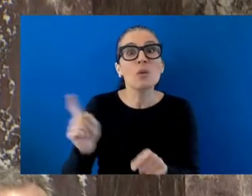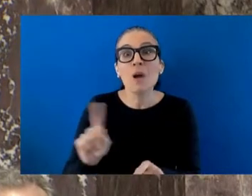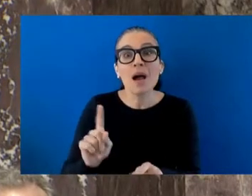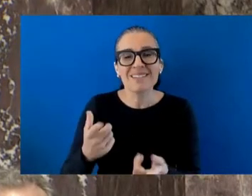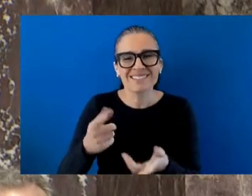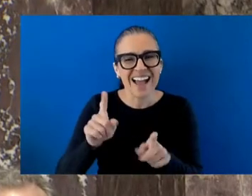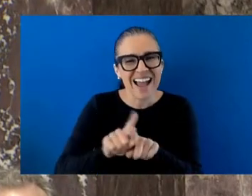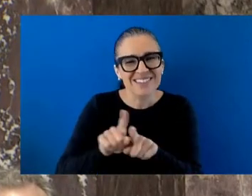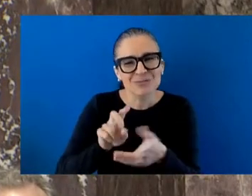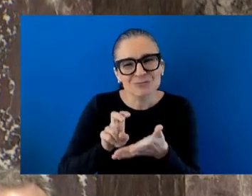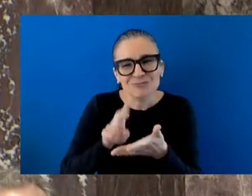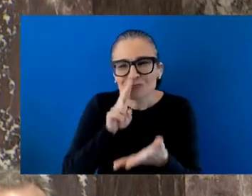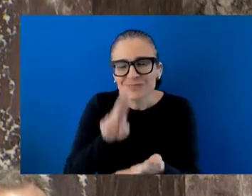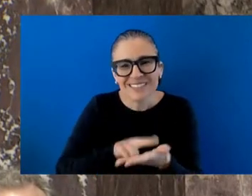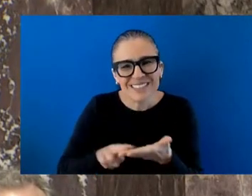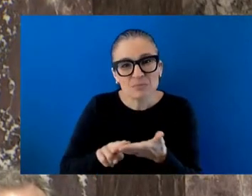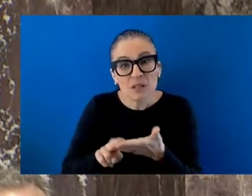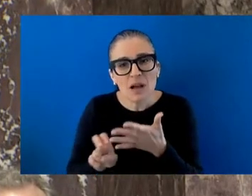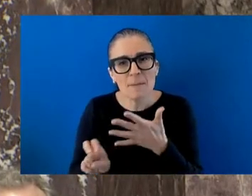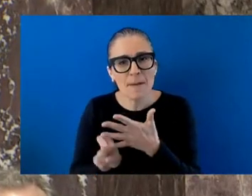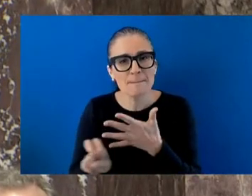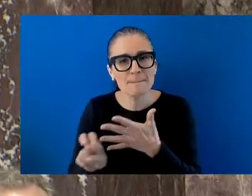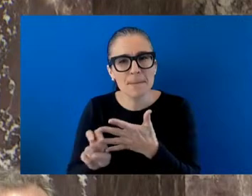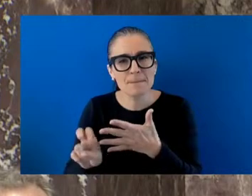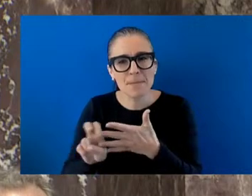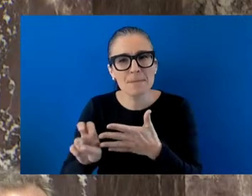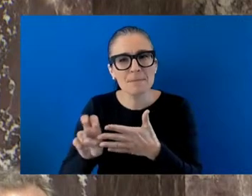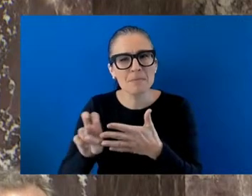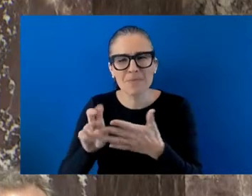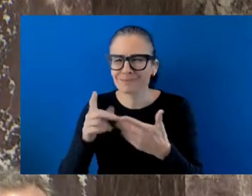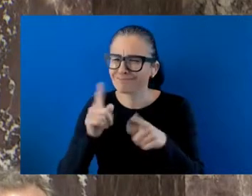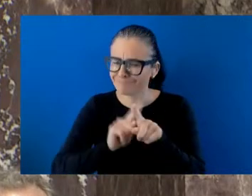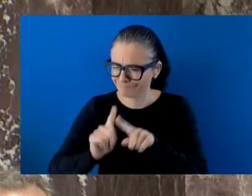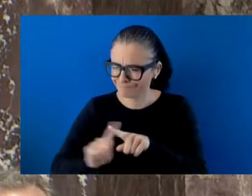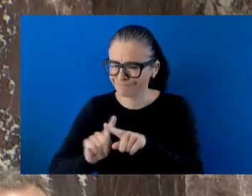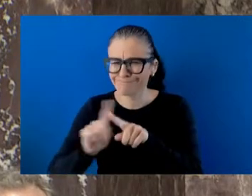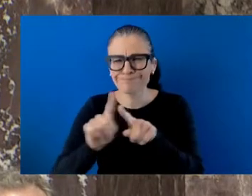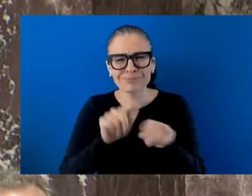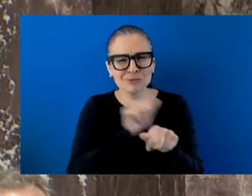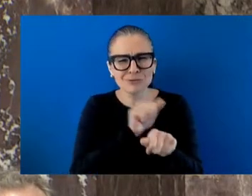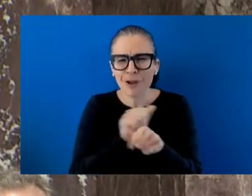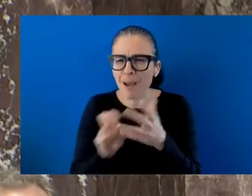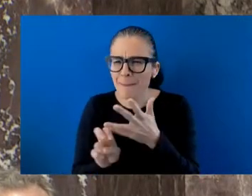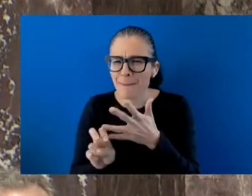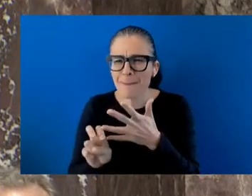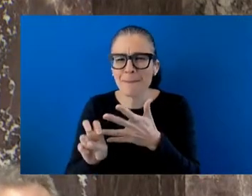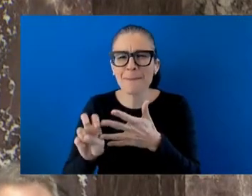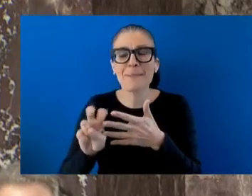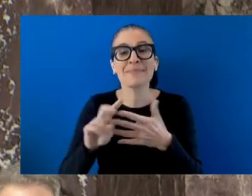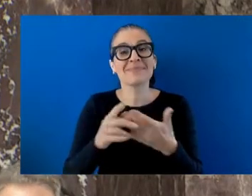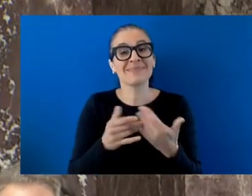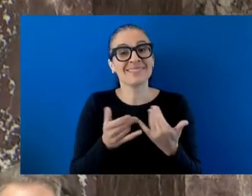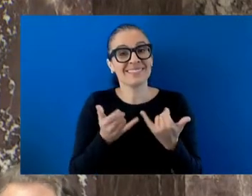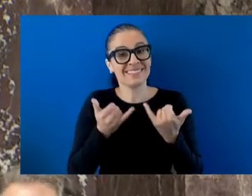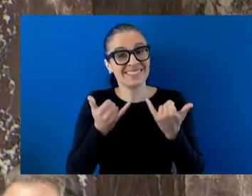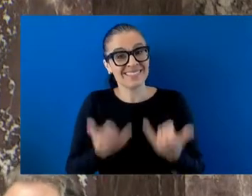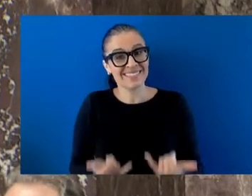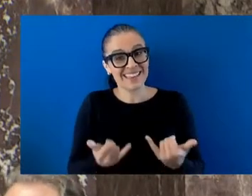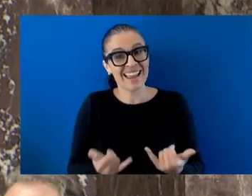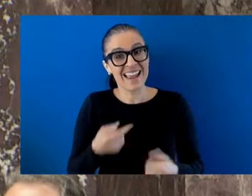can in our caucus to now leading, making sure the legislative agenda continues to go through. So today is his last